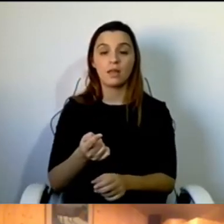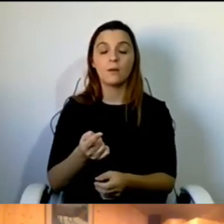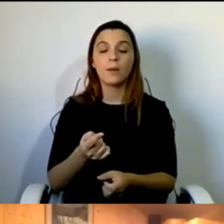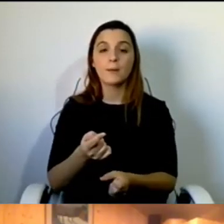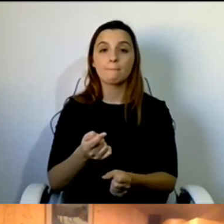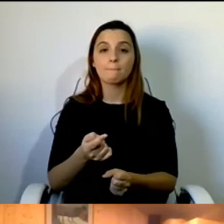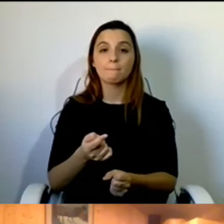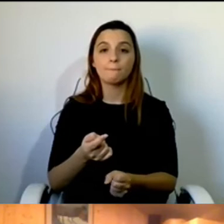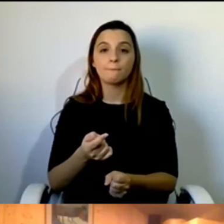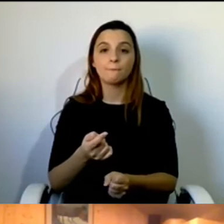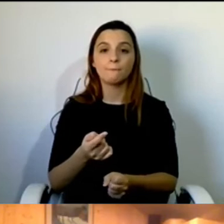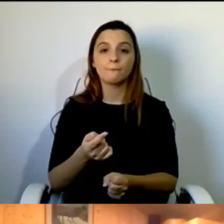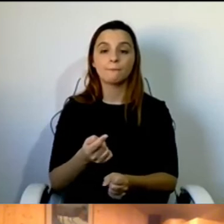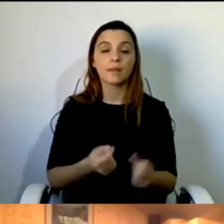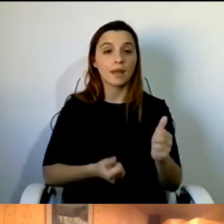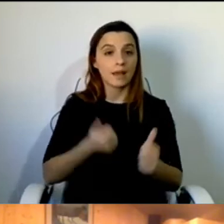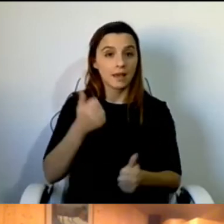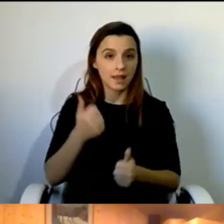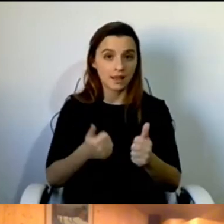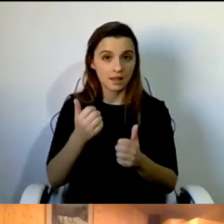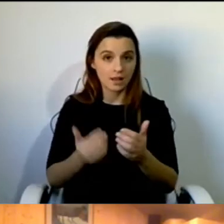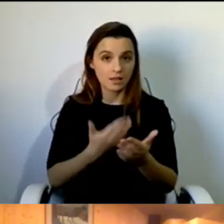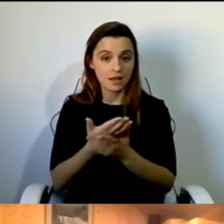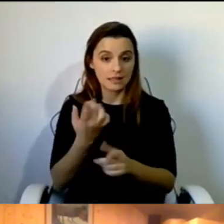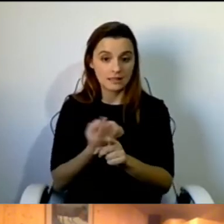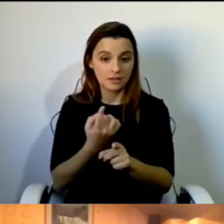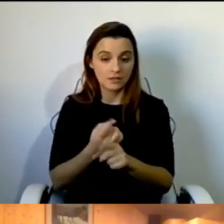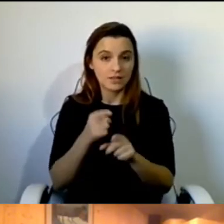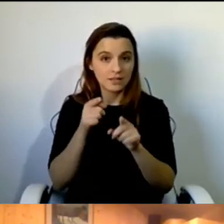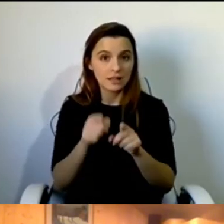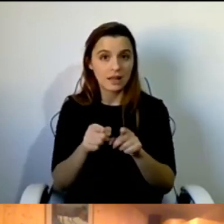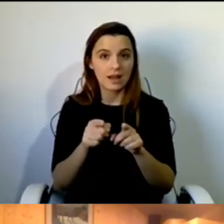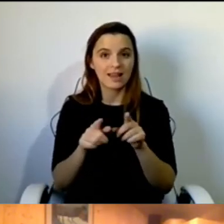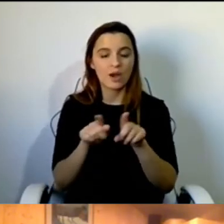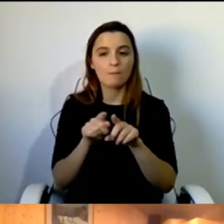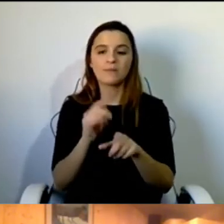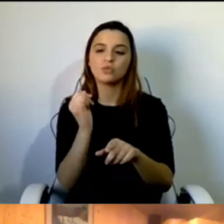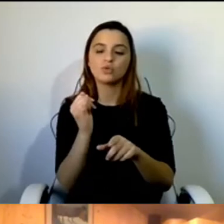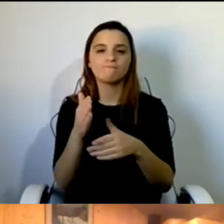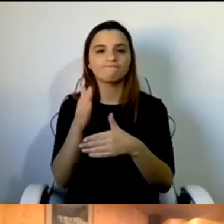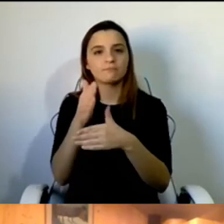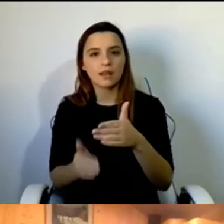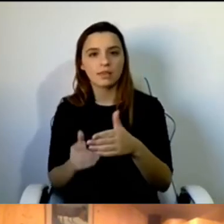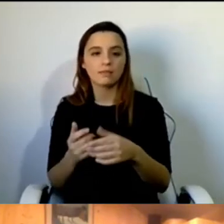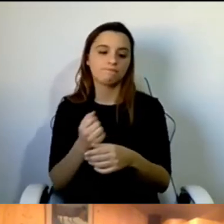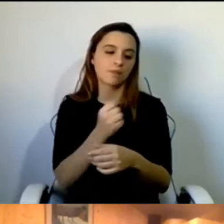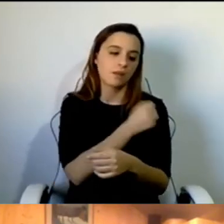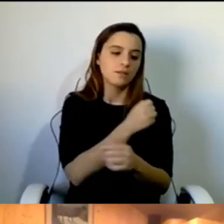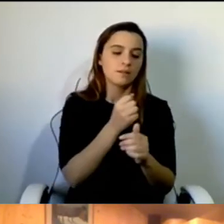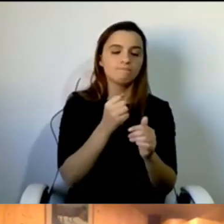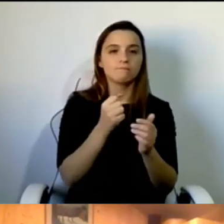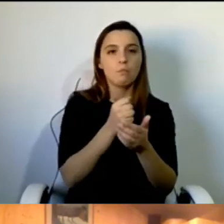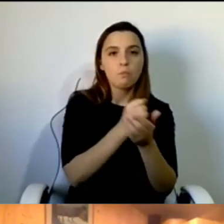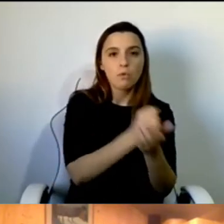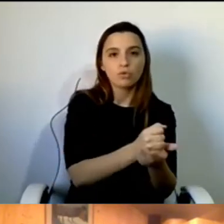semi-institutional housing with services. There are small children who are not